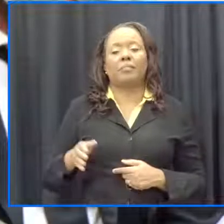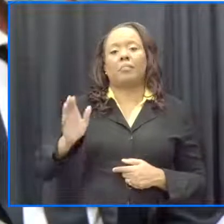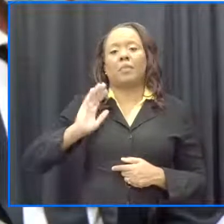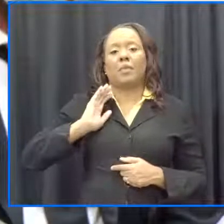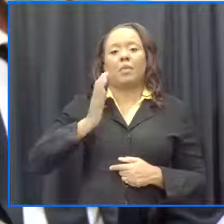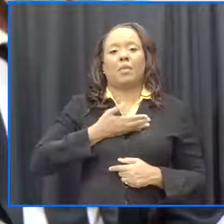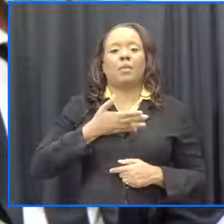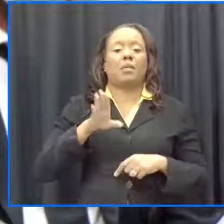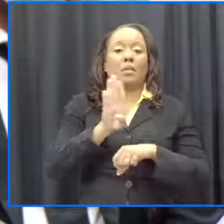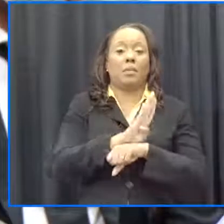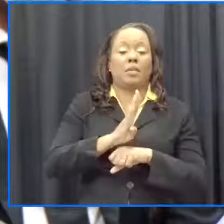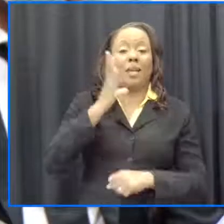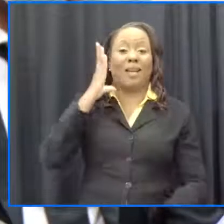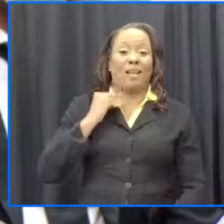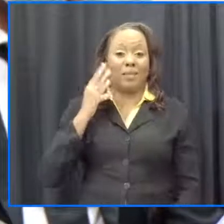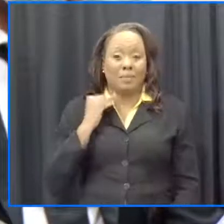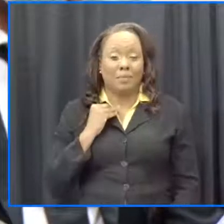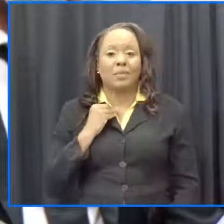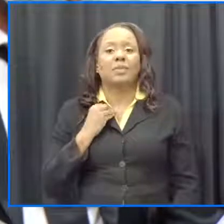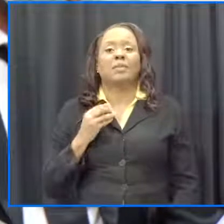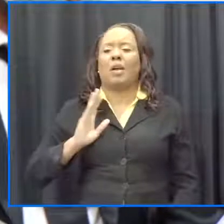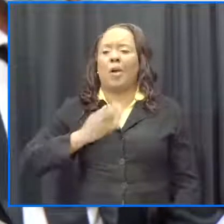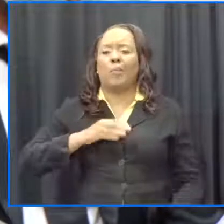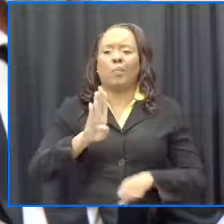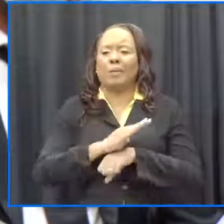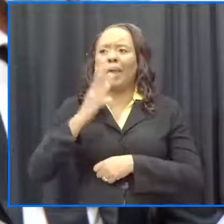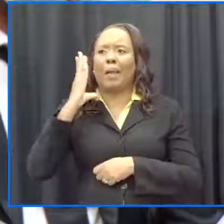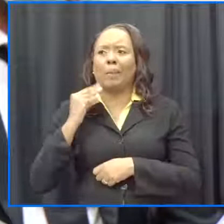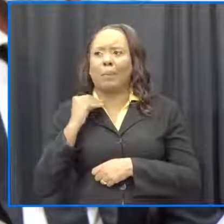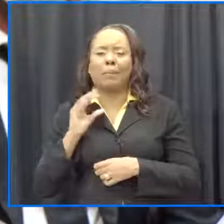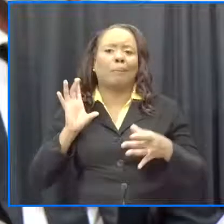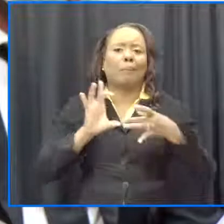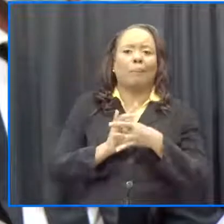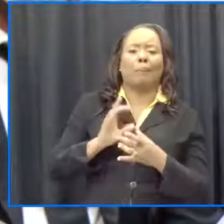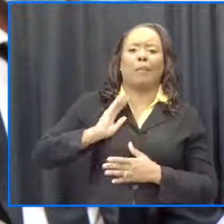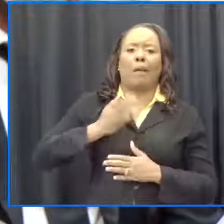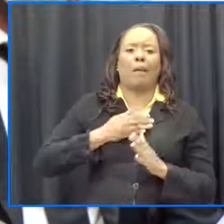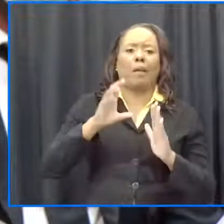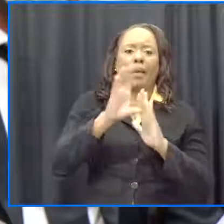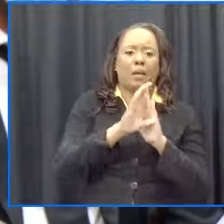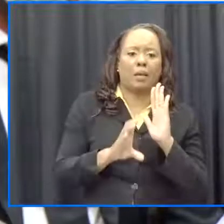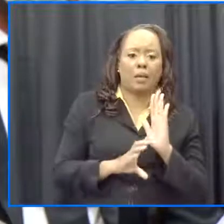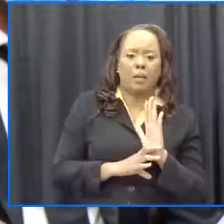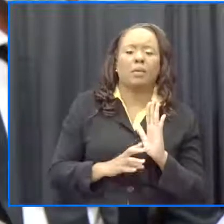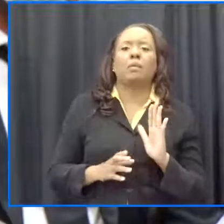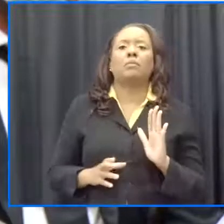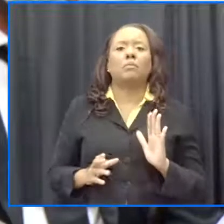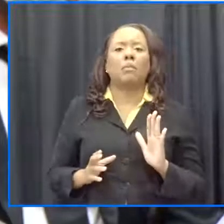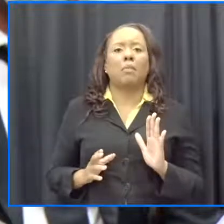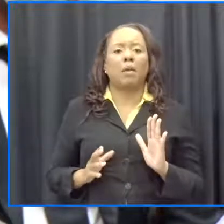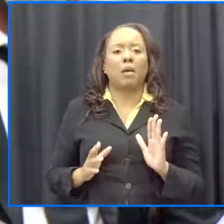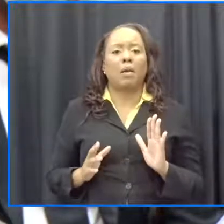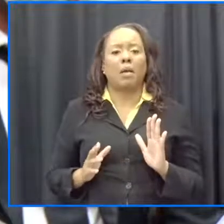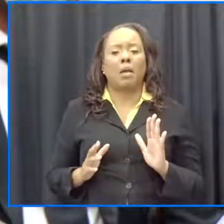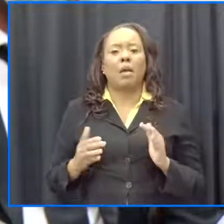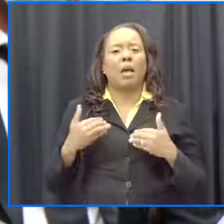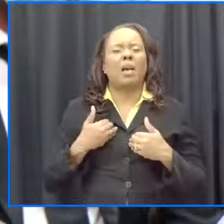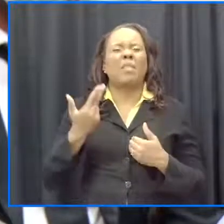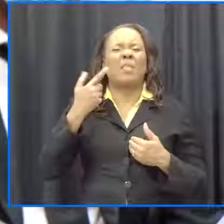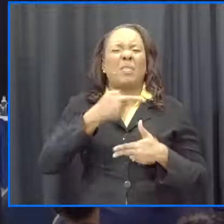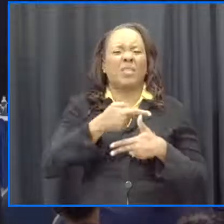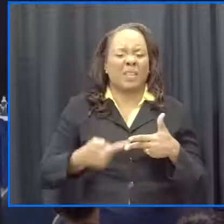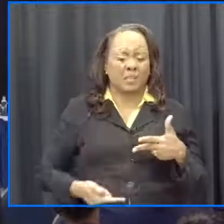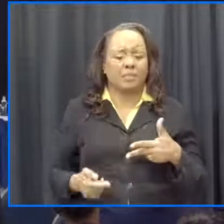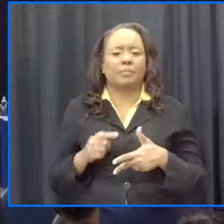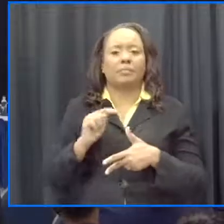The Bajan experience with our Constitution demonstrates the 3 established bases for constitutional reform,